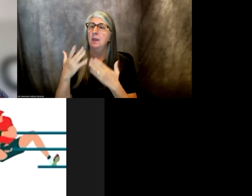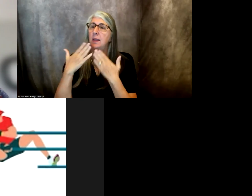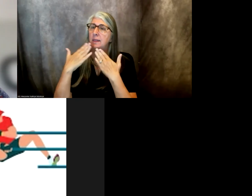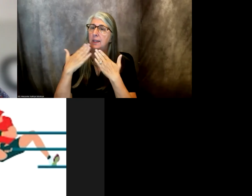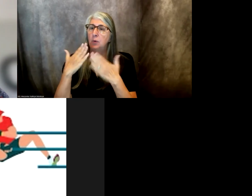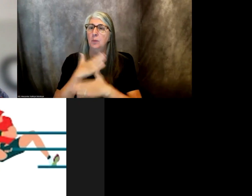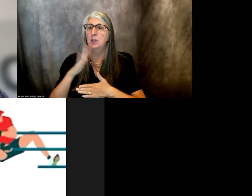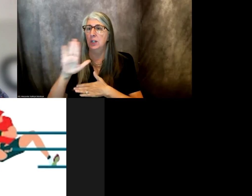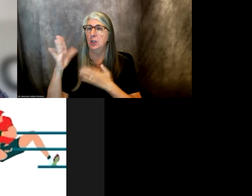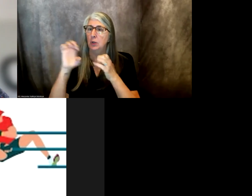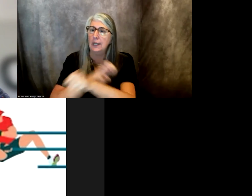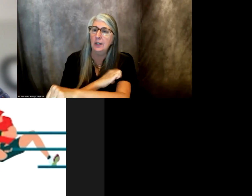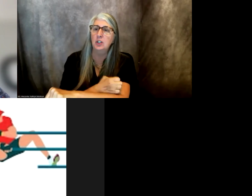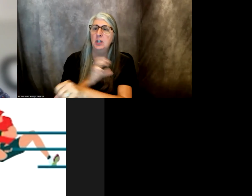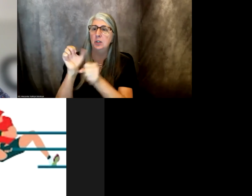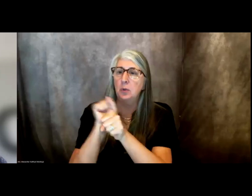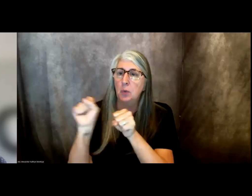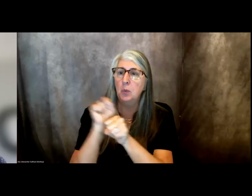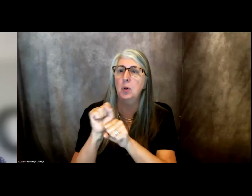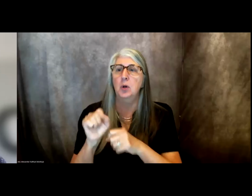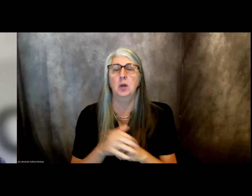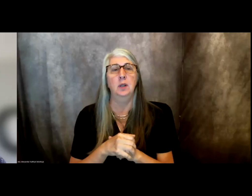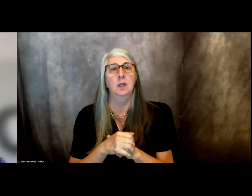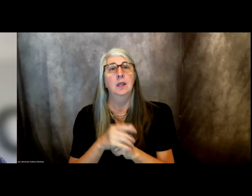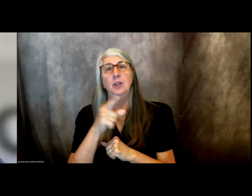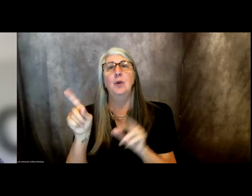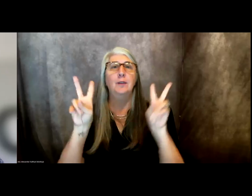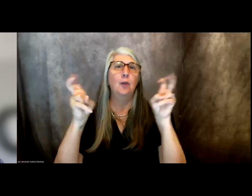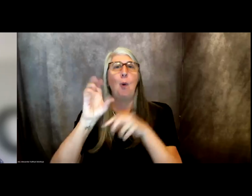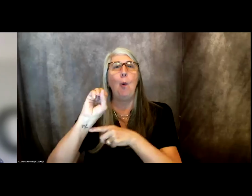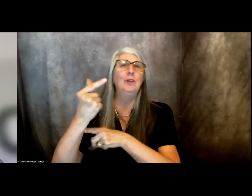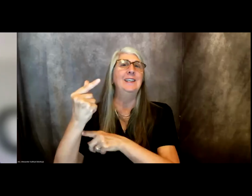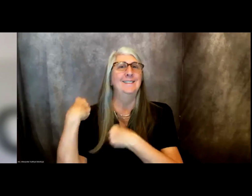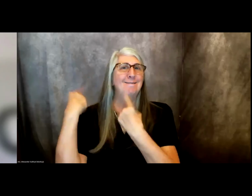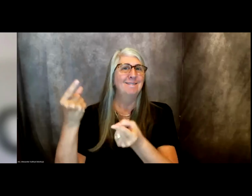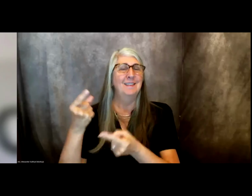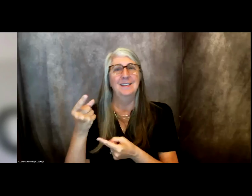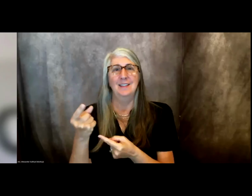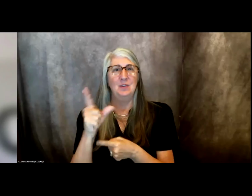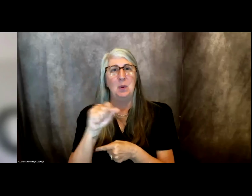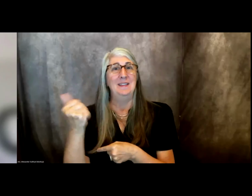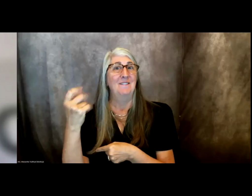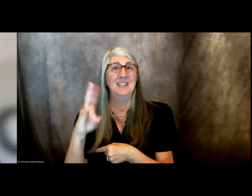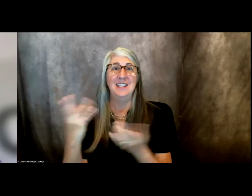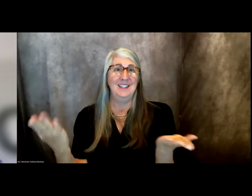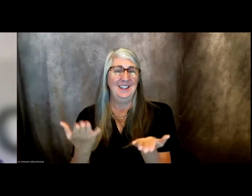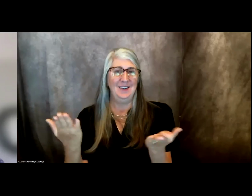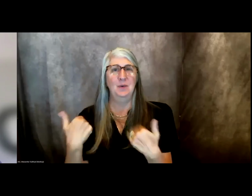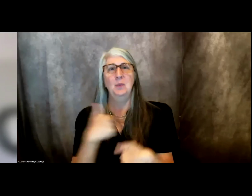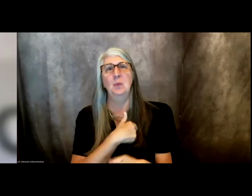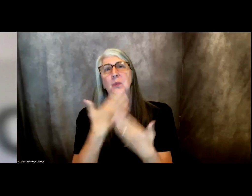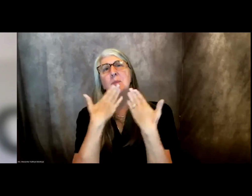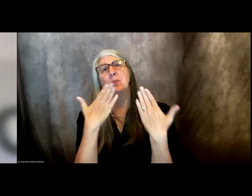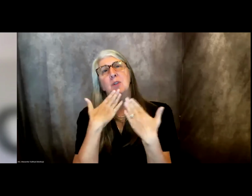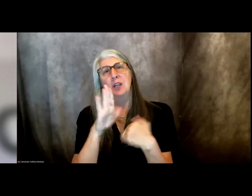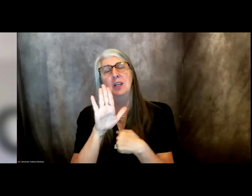and efforts in it. We call you the OGs of the ISMIC. You guys have been with us since 2017, and we are appreciative of